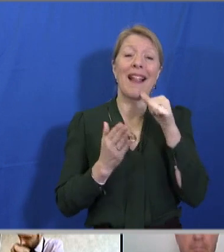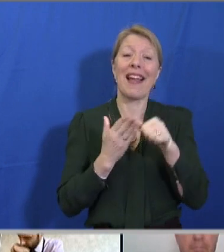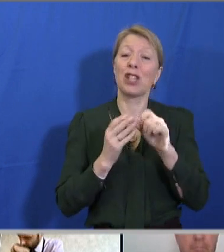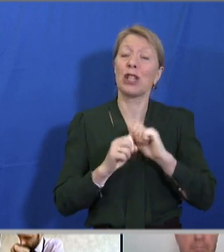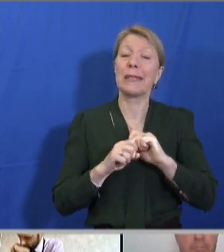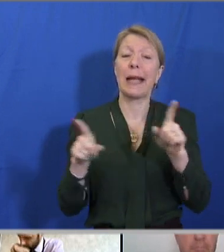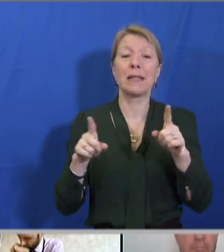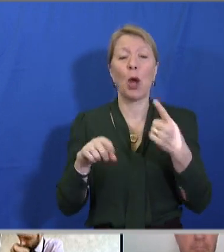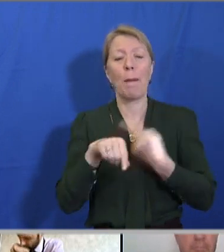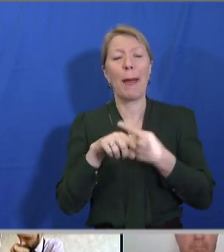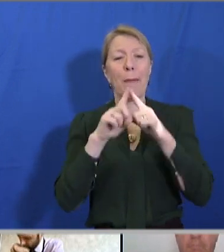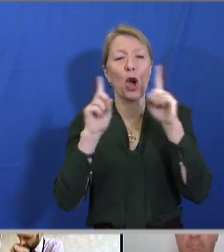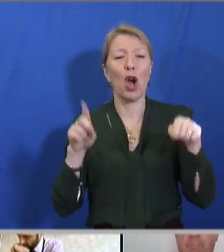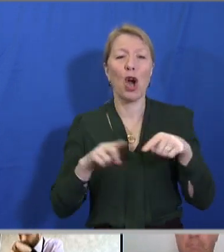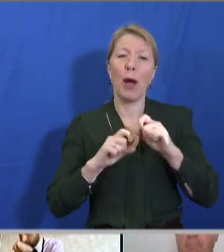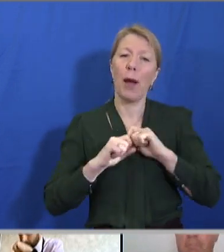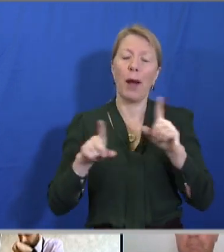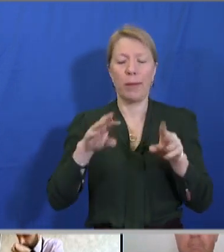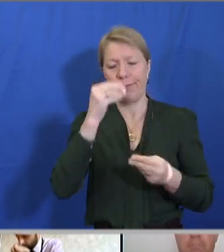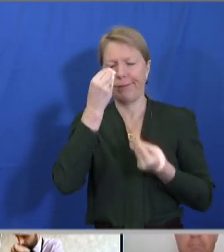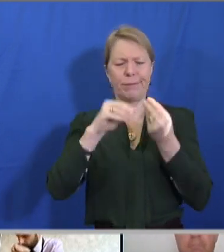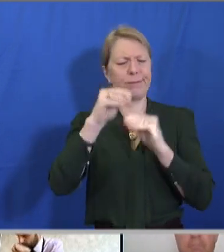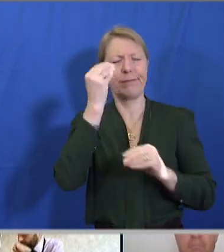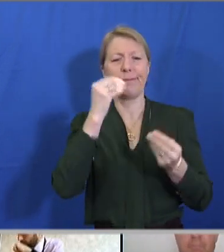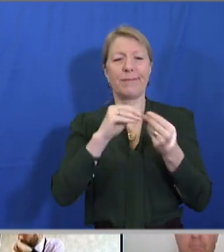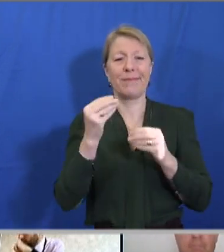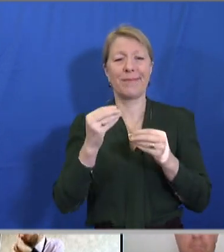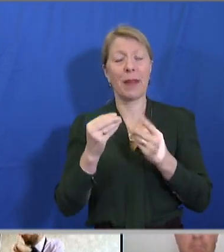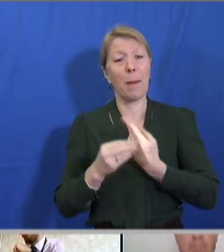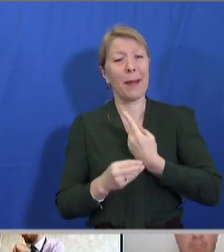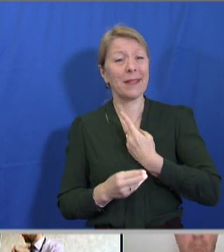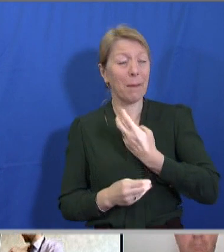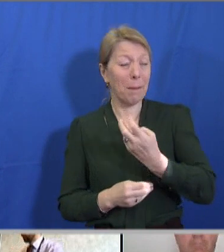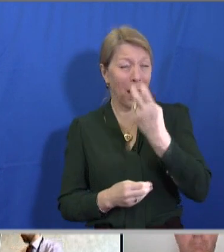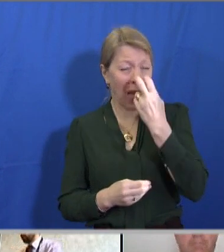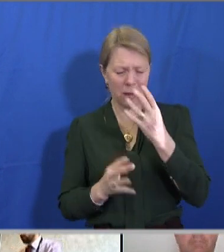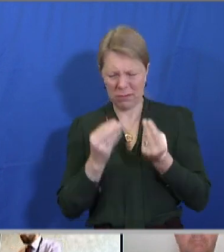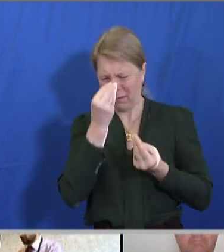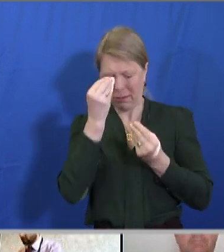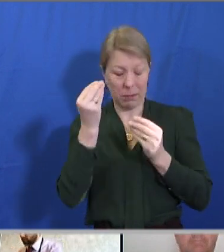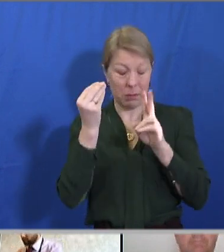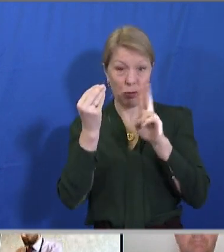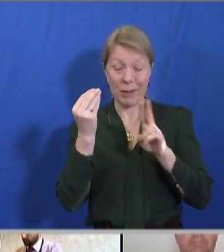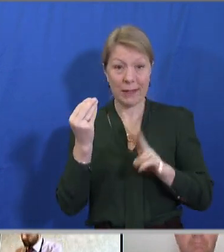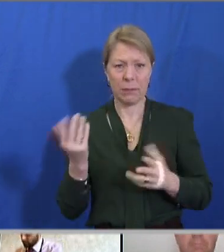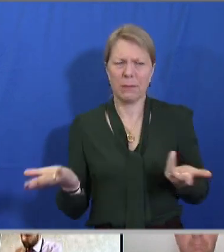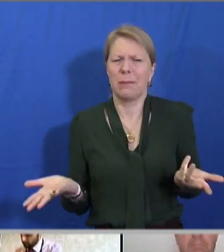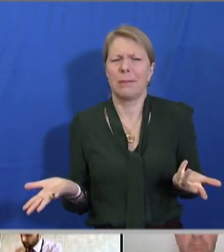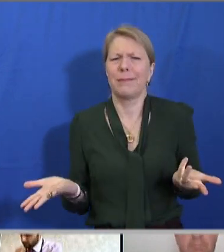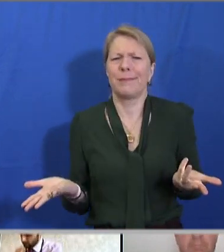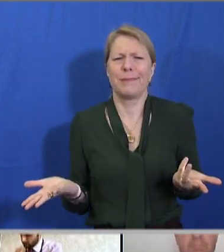form. Now, it's not only myself with visual impairment that can't read these, and in